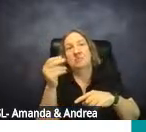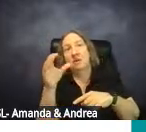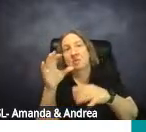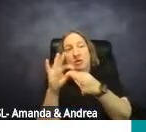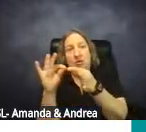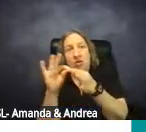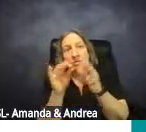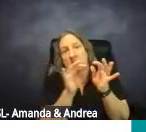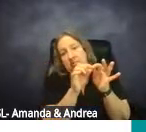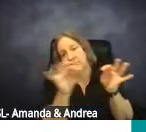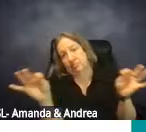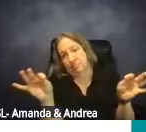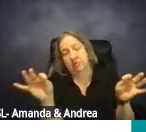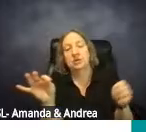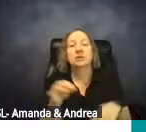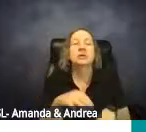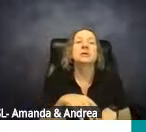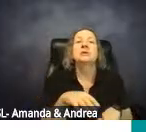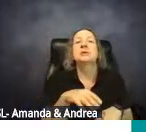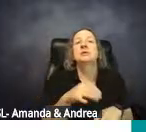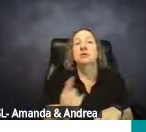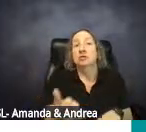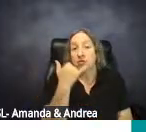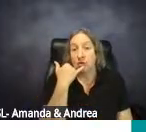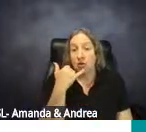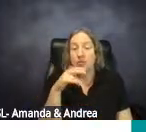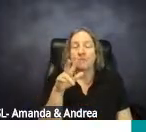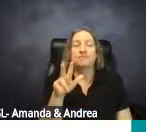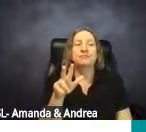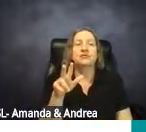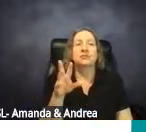line. Call